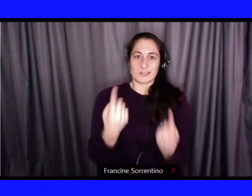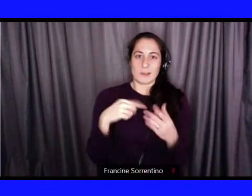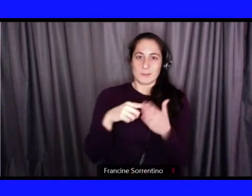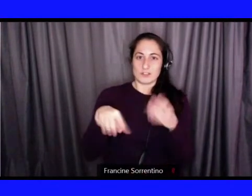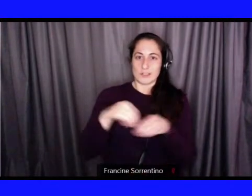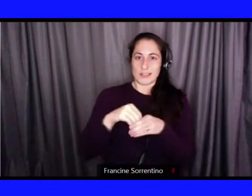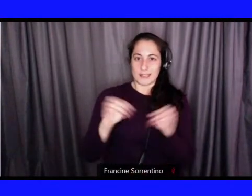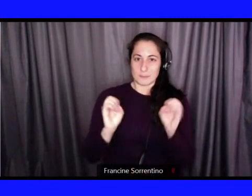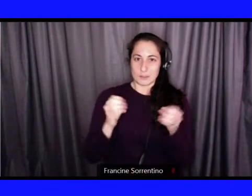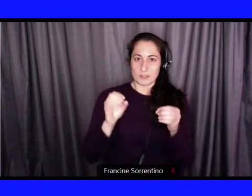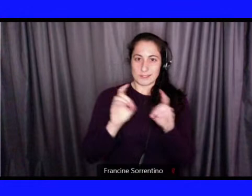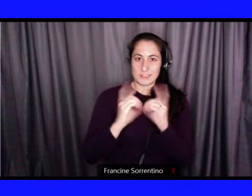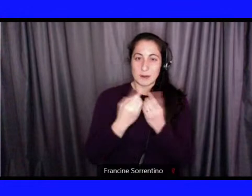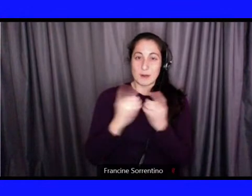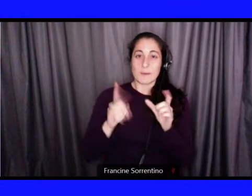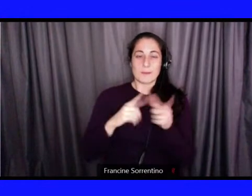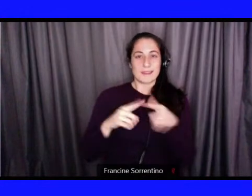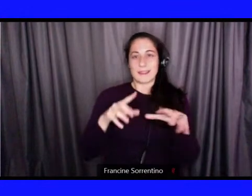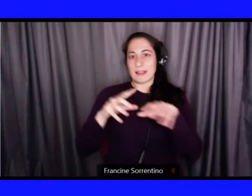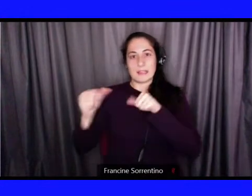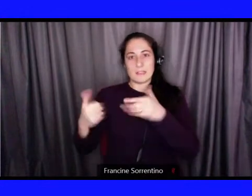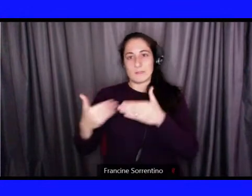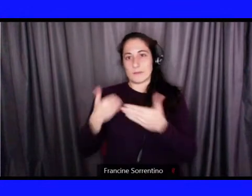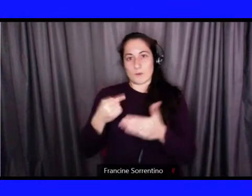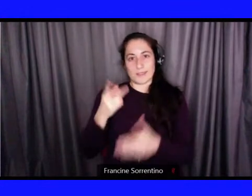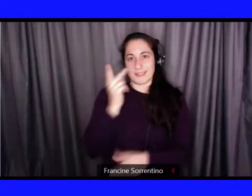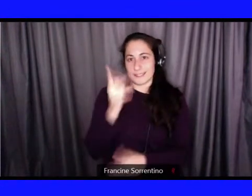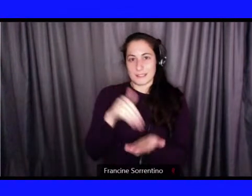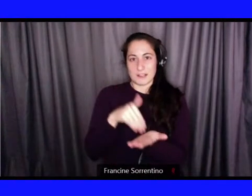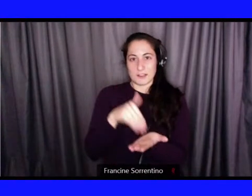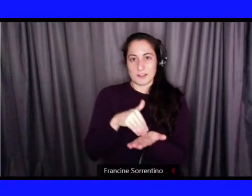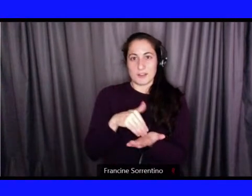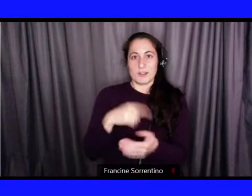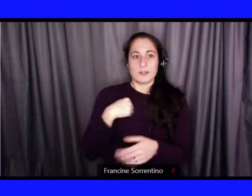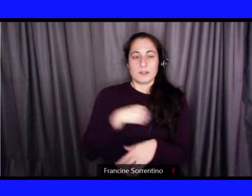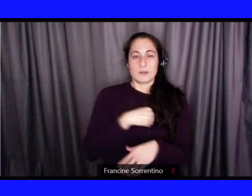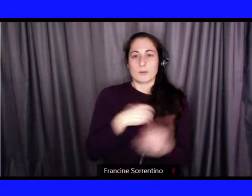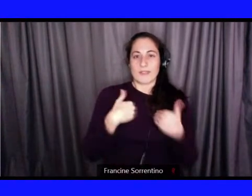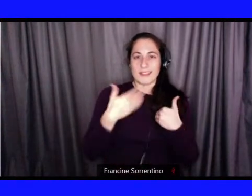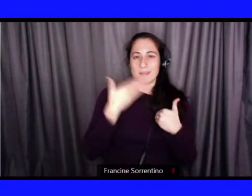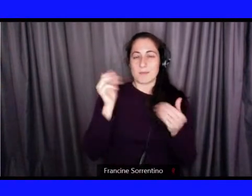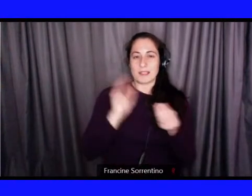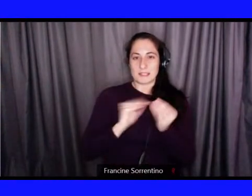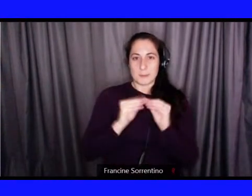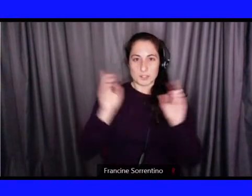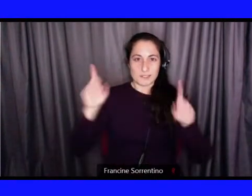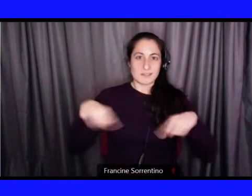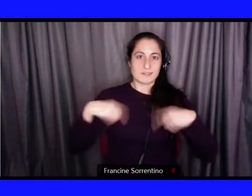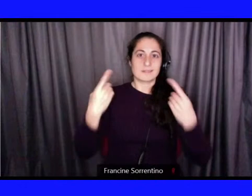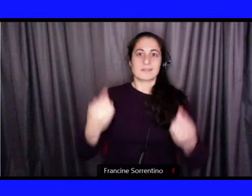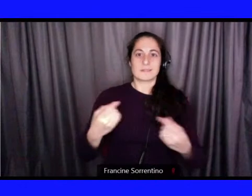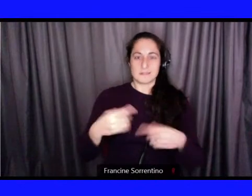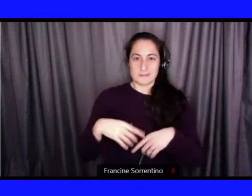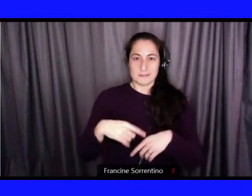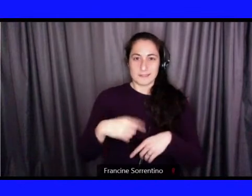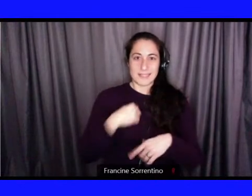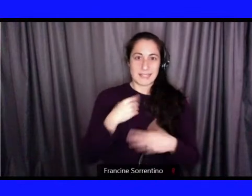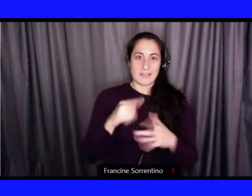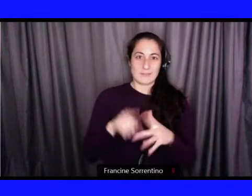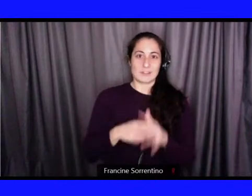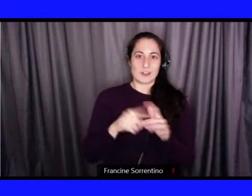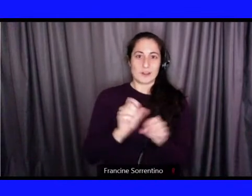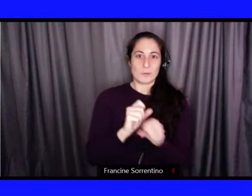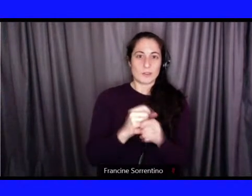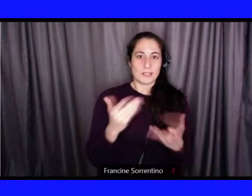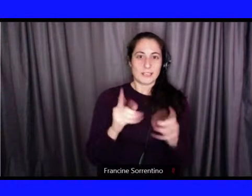for trauma centers, teaching centers, and public hospitals. So